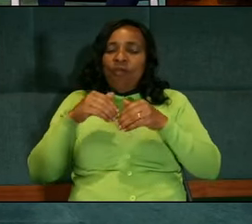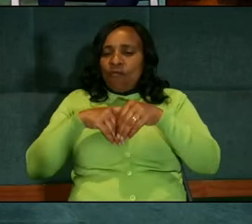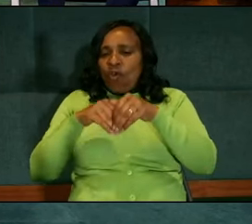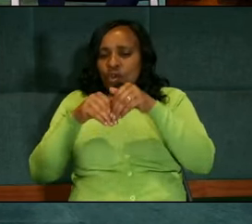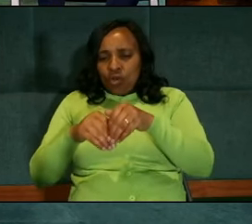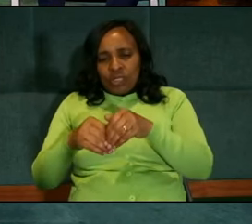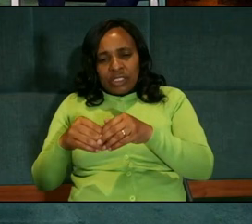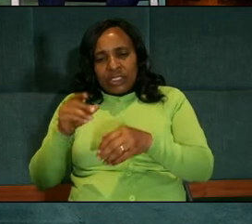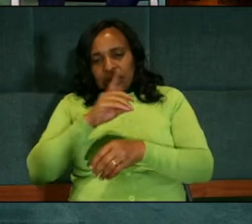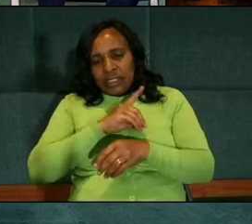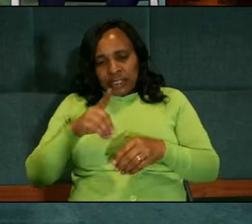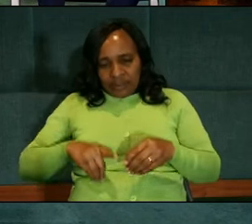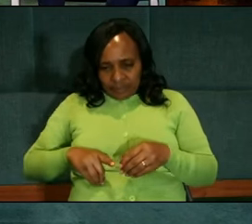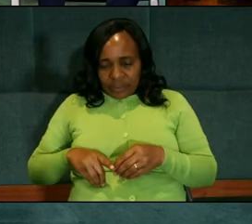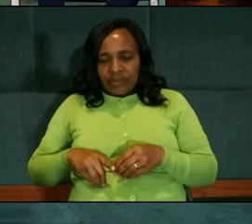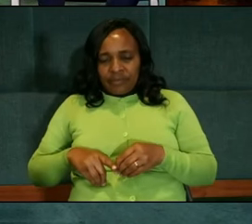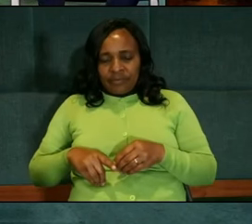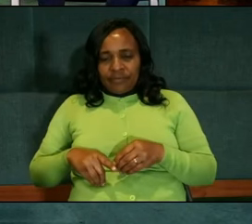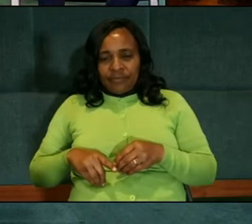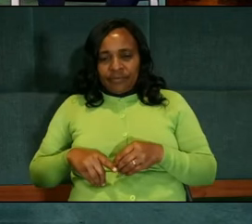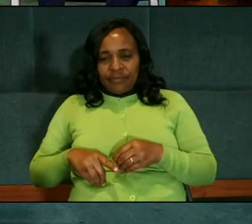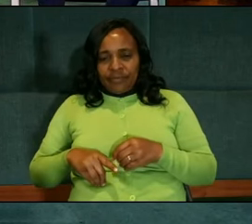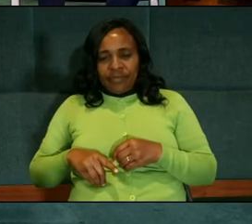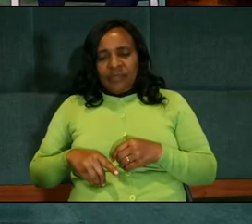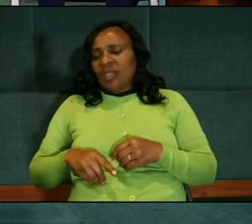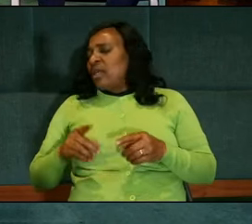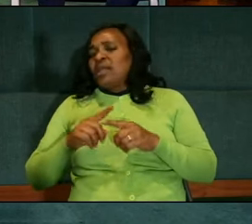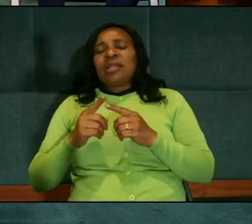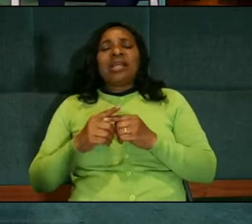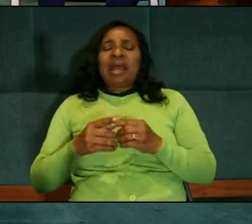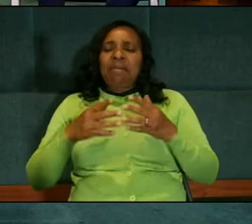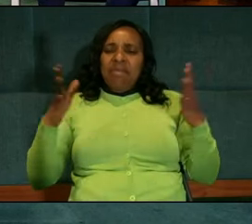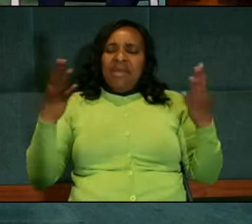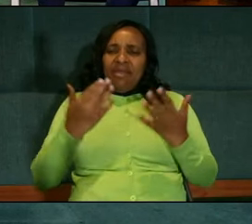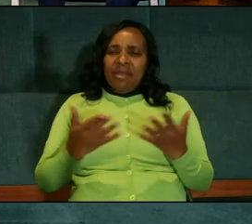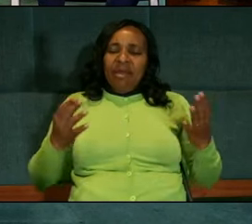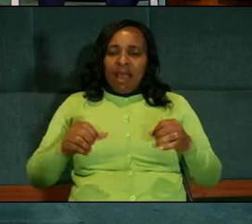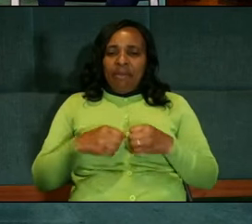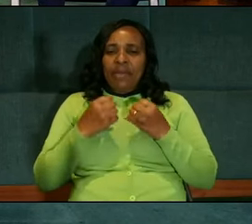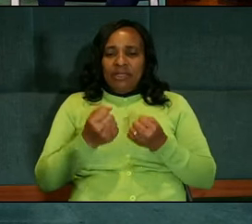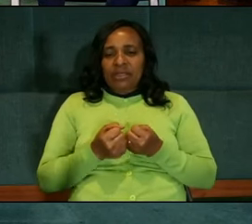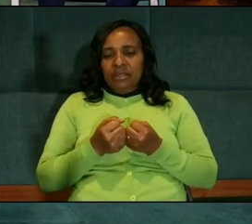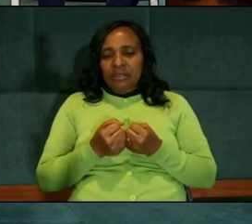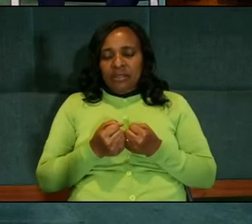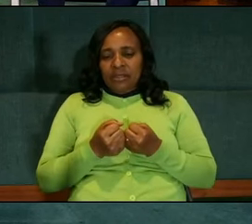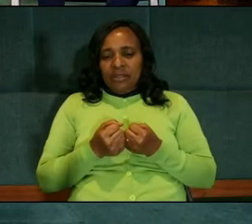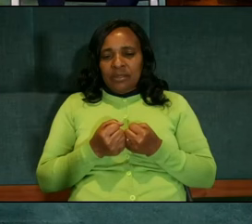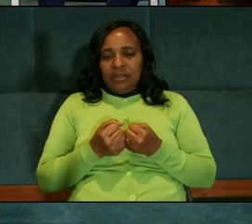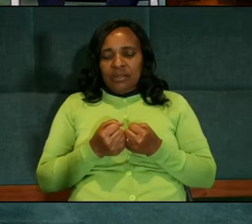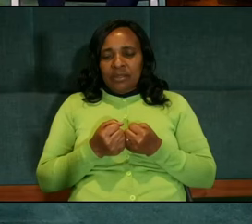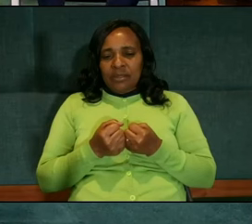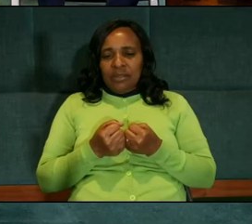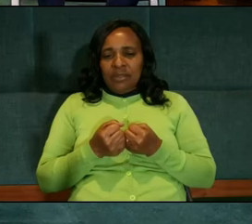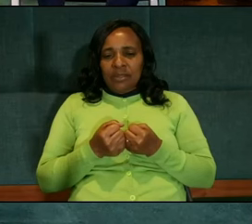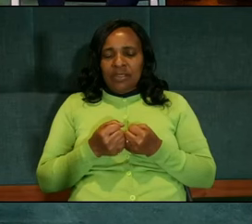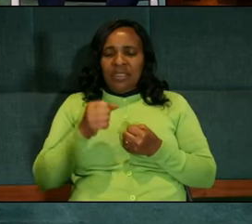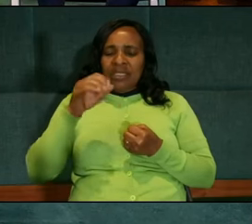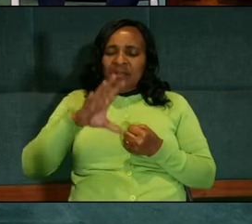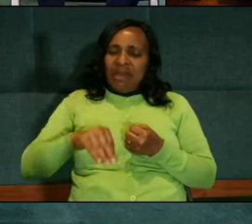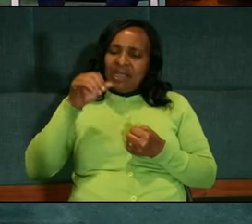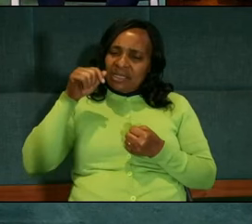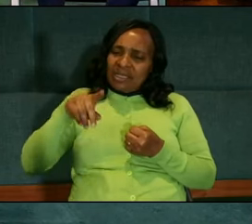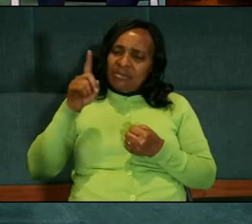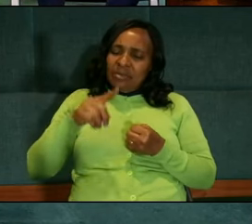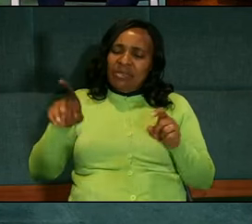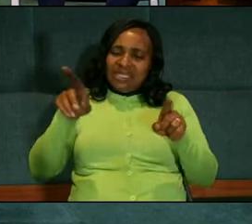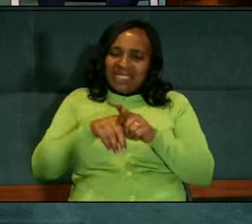of David. And a huge coincidence happens here, Gideon. And they find themselves